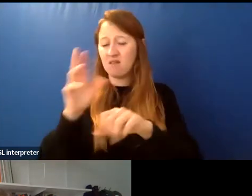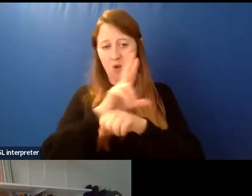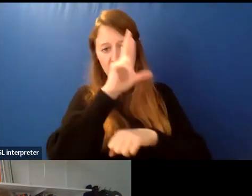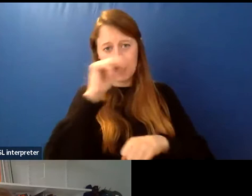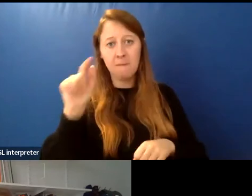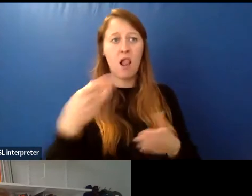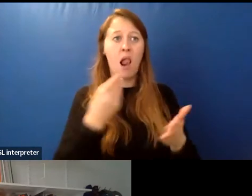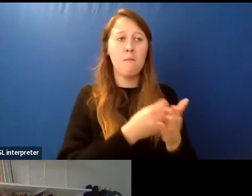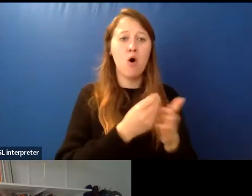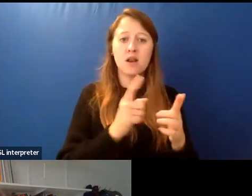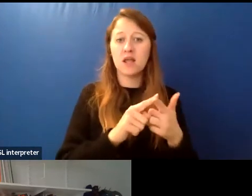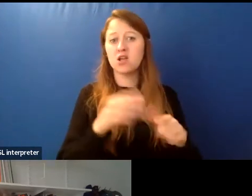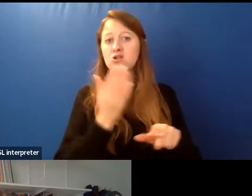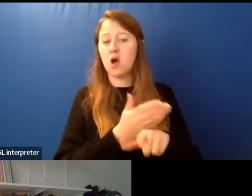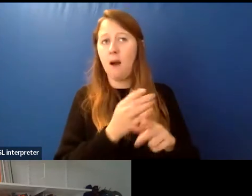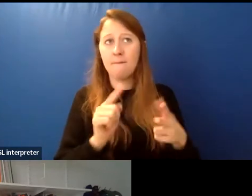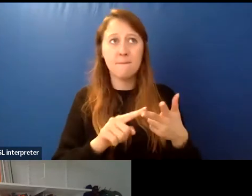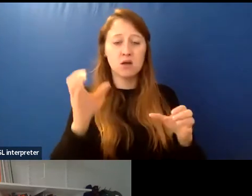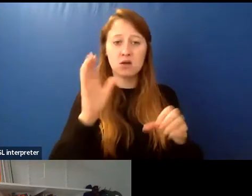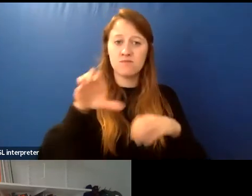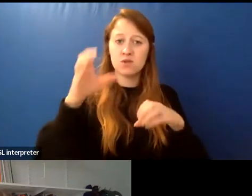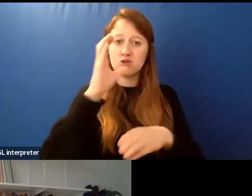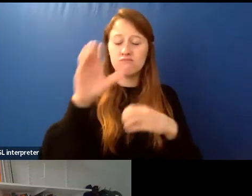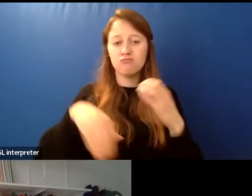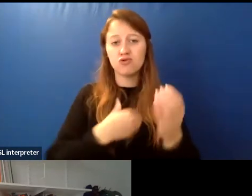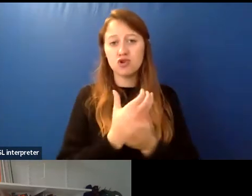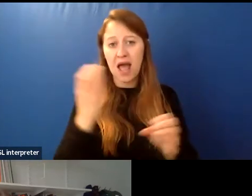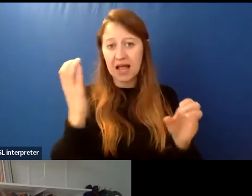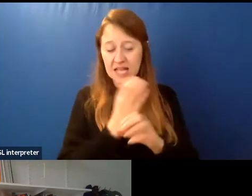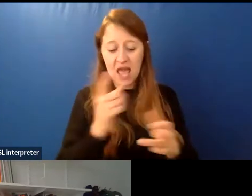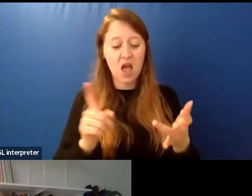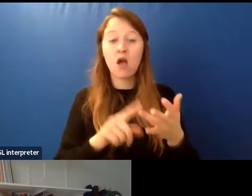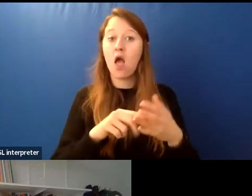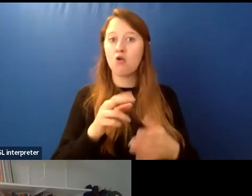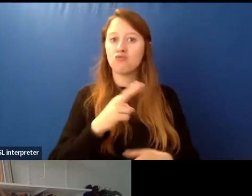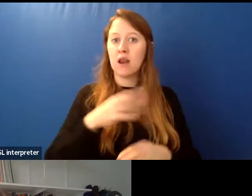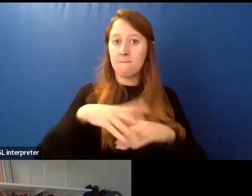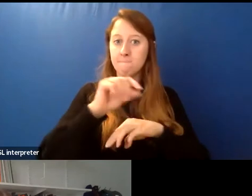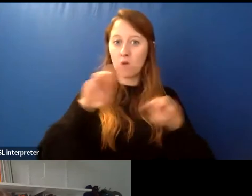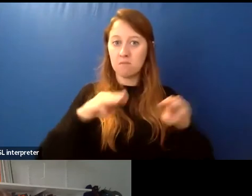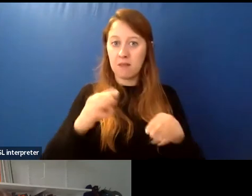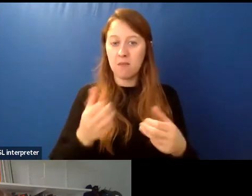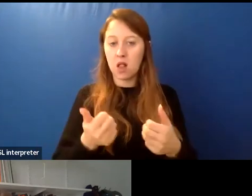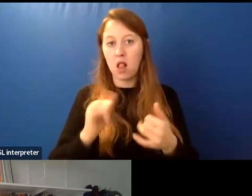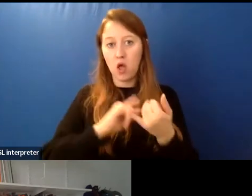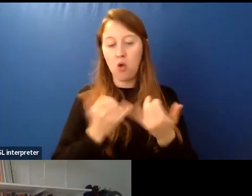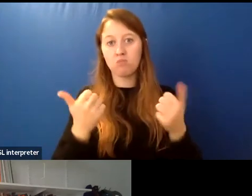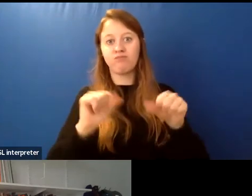time off work, not having childcare. Most people who are getting abortions are already parents, so they have to arrange for childcare while they